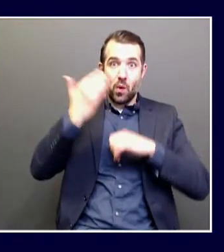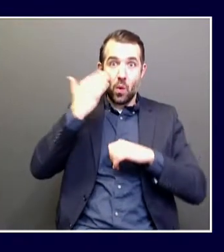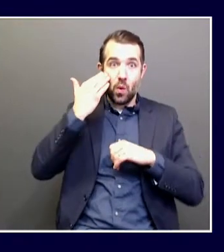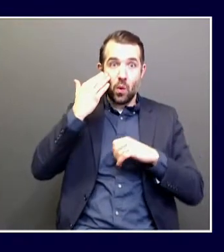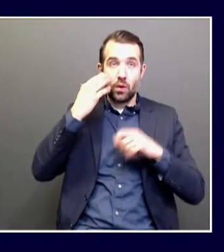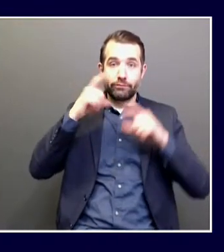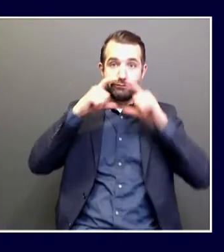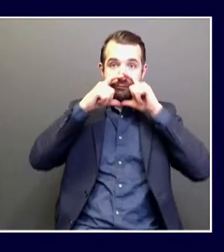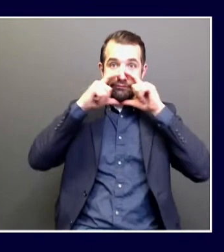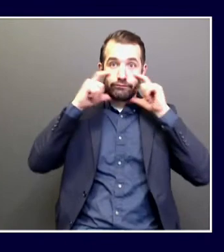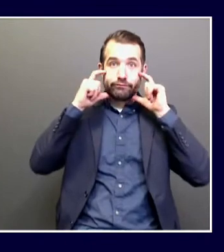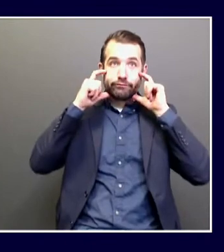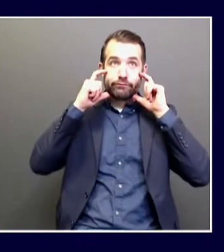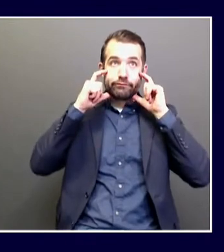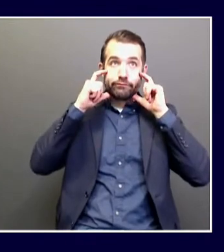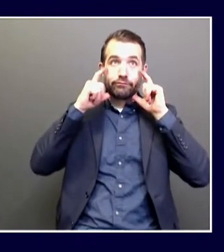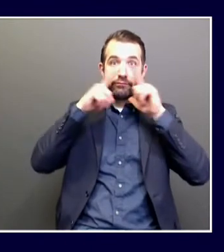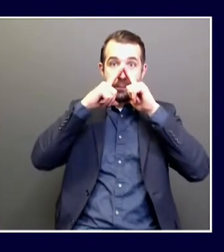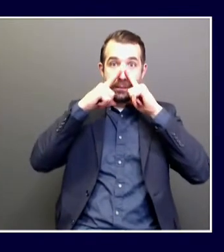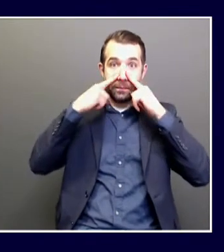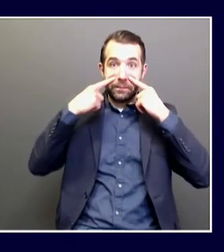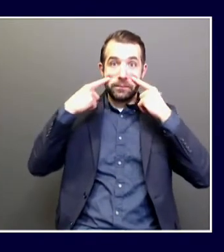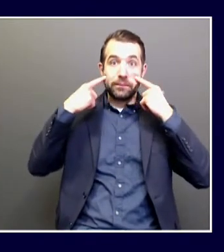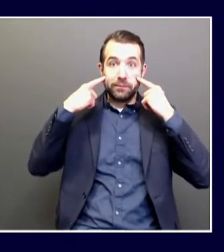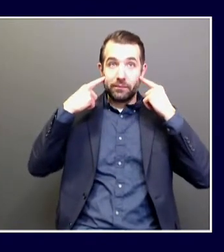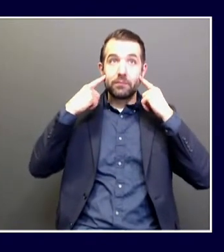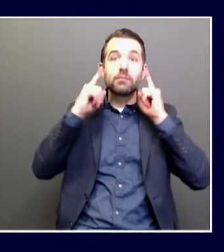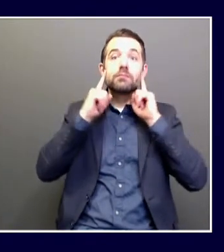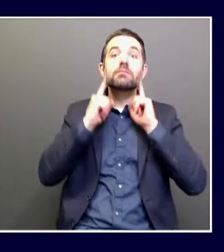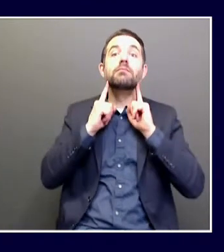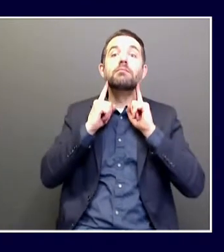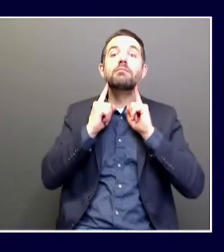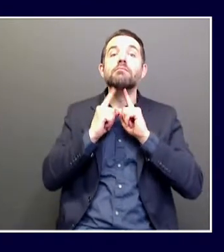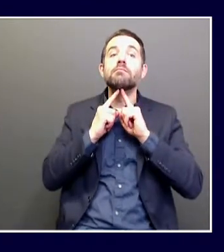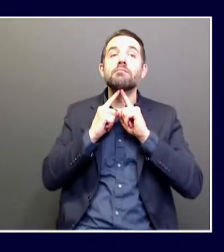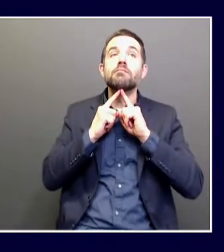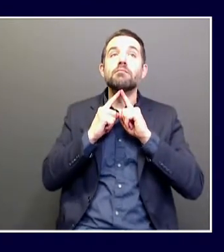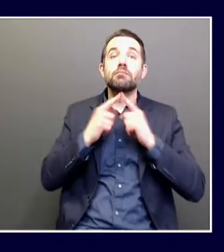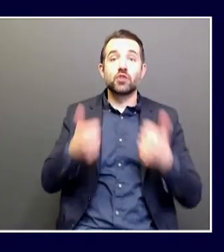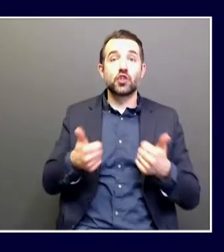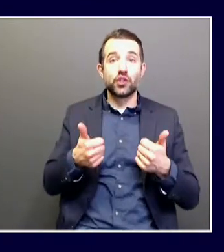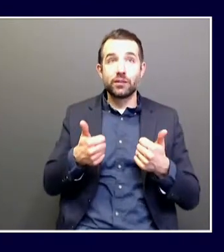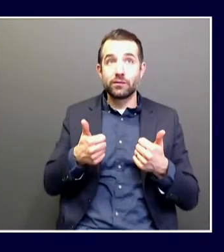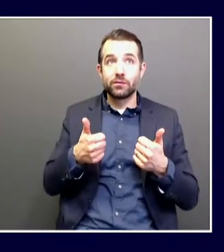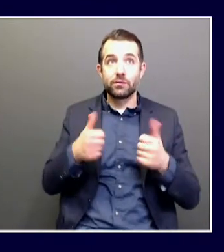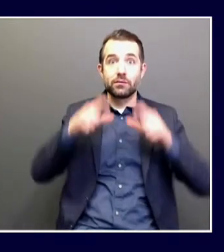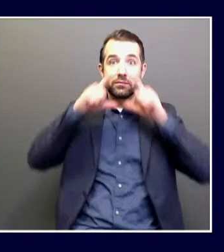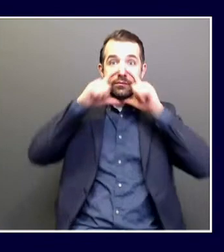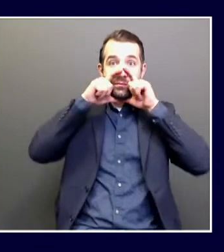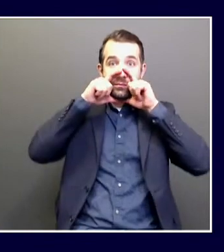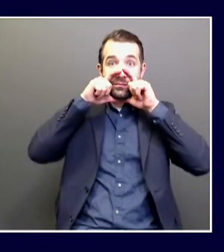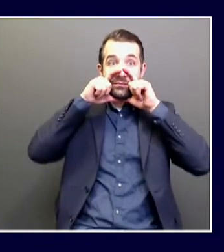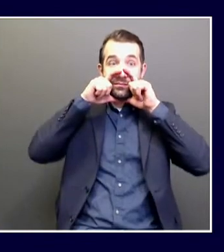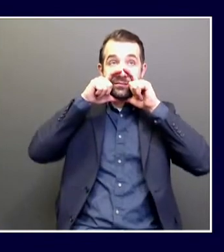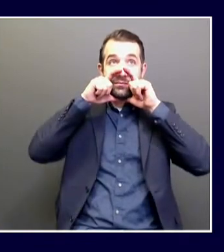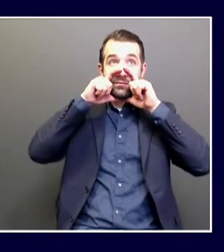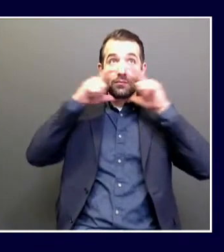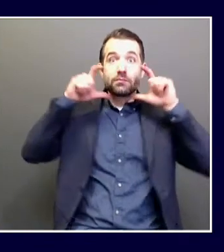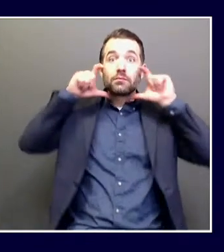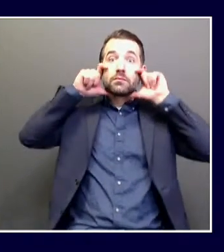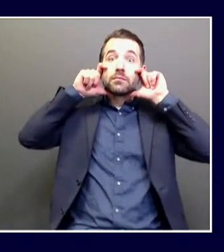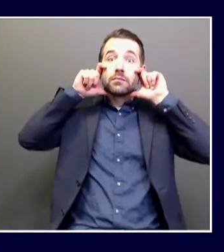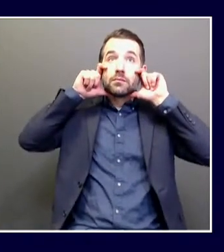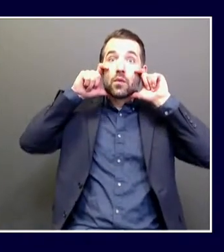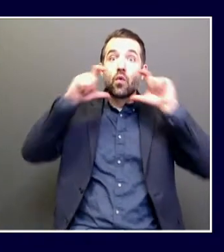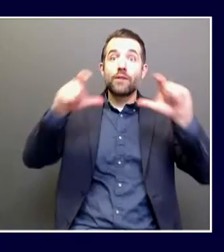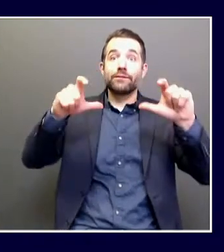seams. And if there are, you can twist the ear loops or buy the bands that tighten it up. If you're not wearing a surgical mask, The